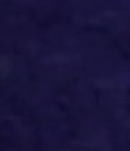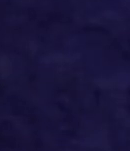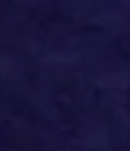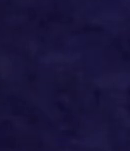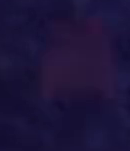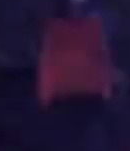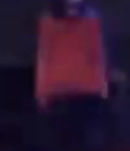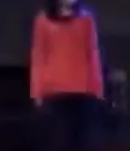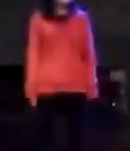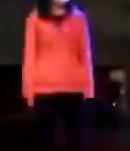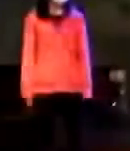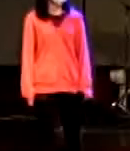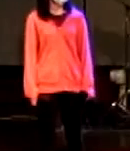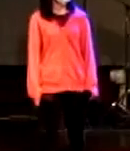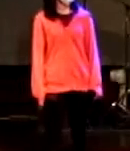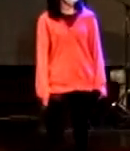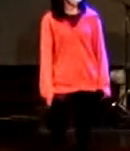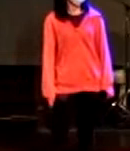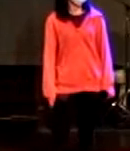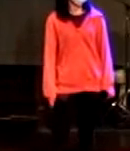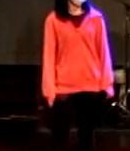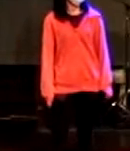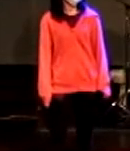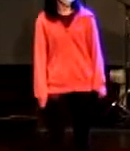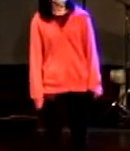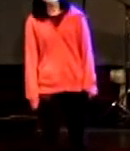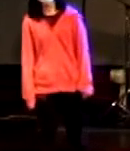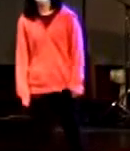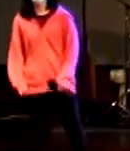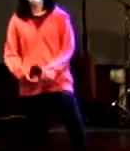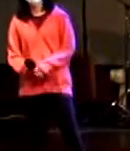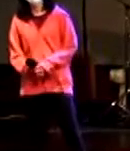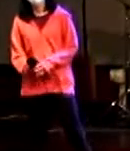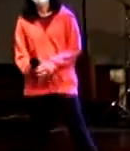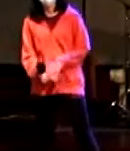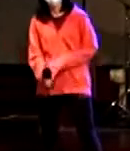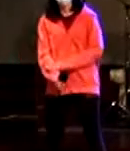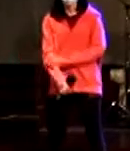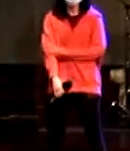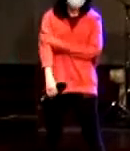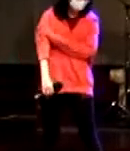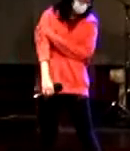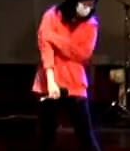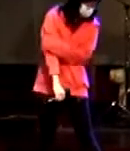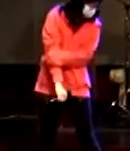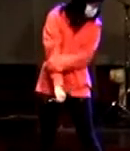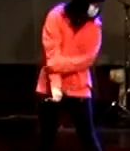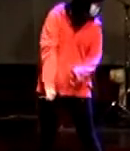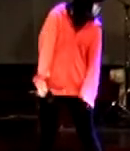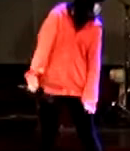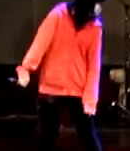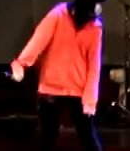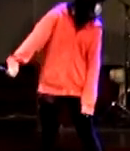So get ready to do some exercise this morning, and we praise the Lord, yeah? And I'm glad